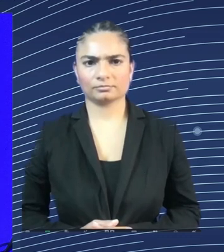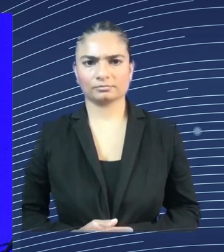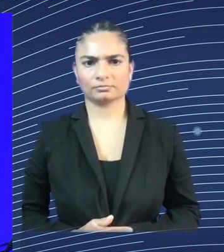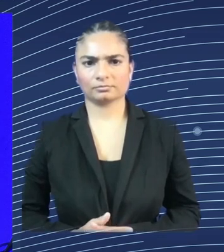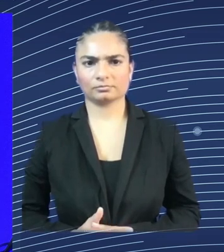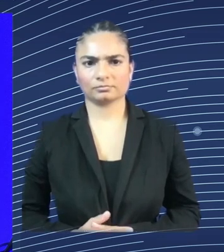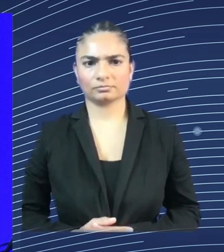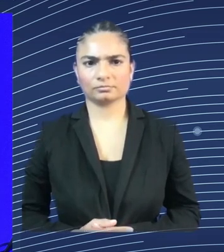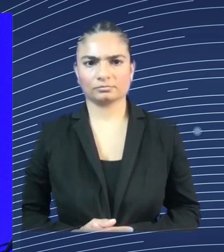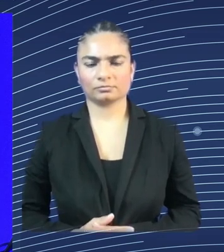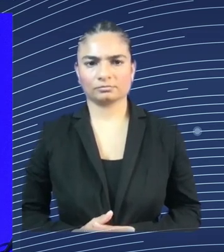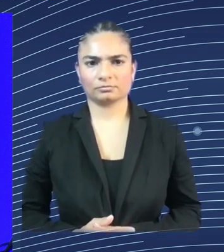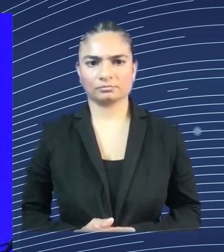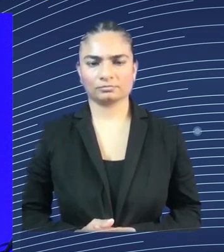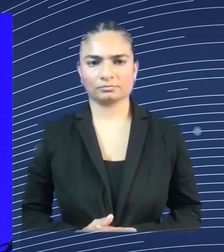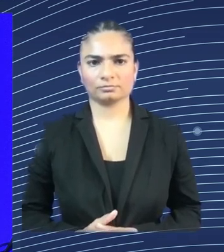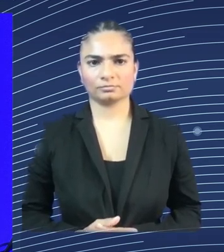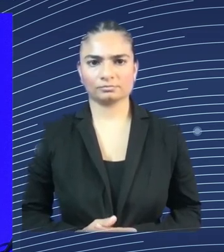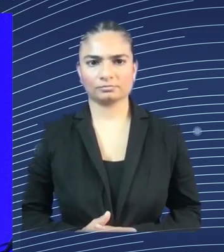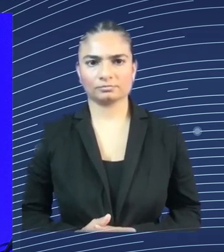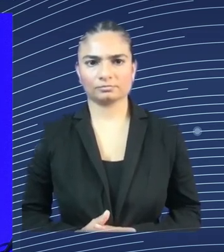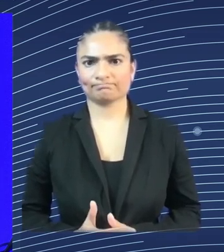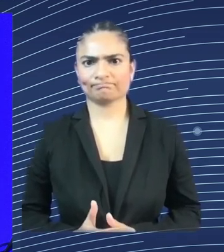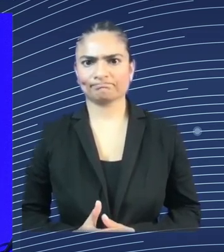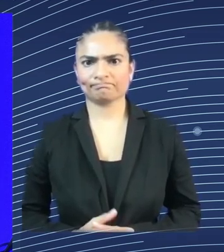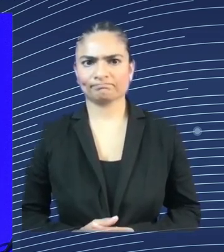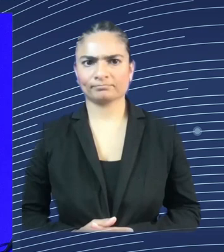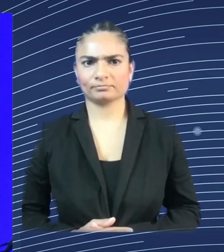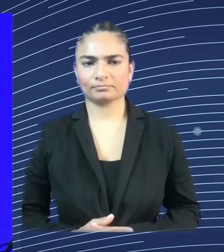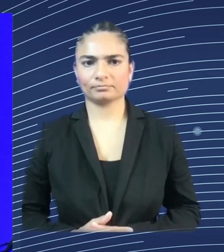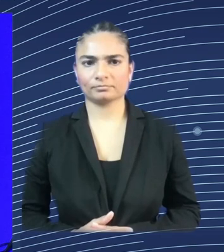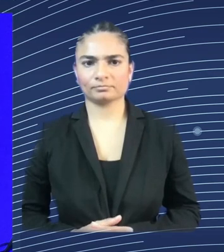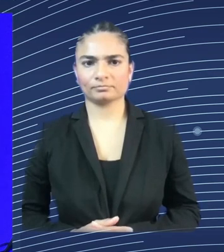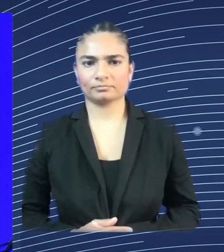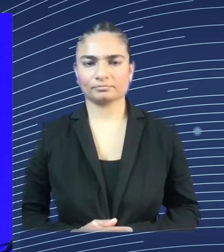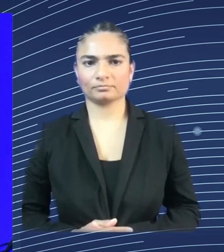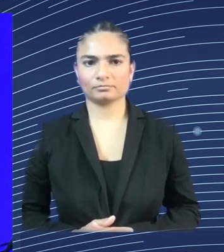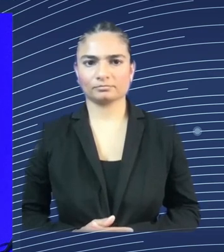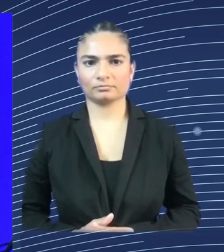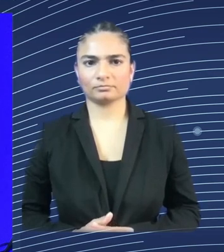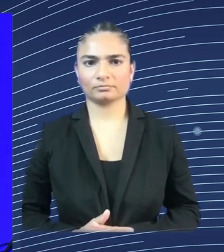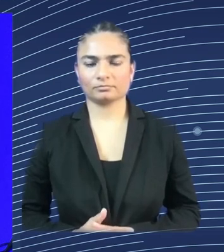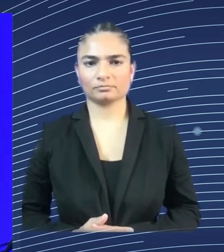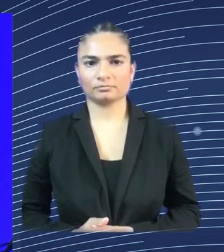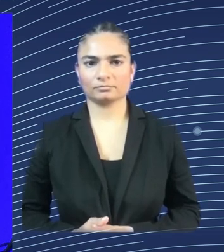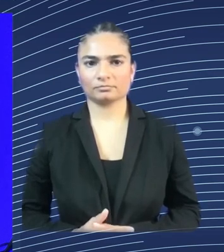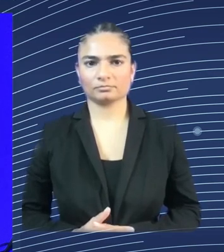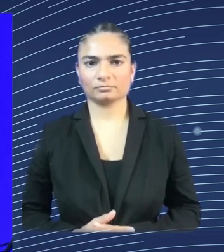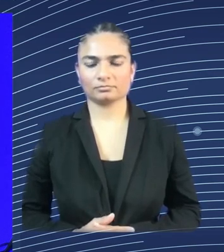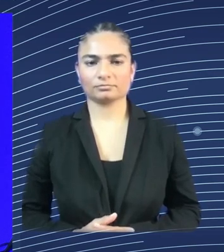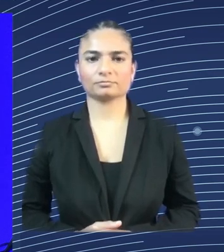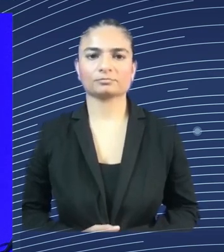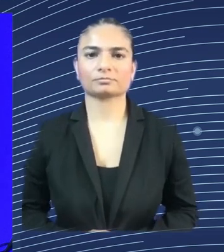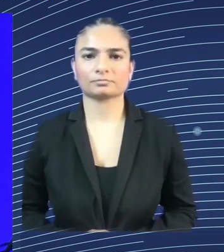more. For instance, chatbots help increase the availability of advice services, exchange of information, and sharing of